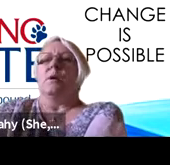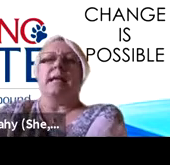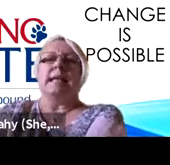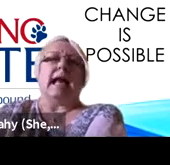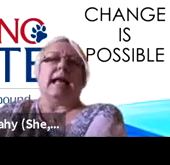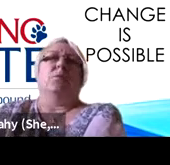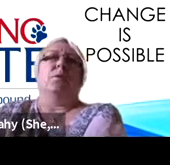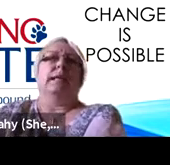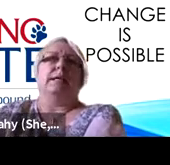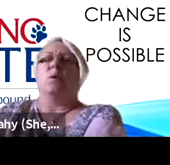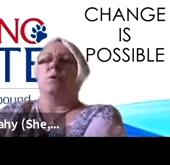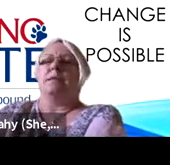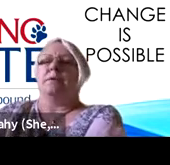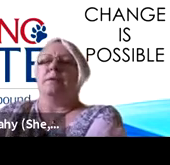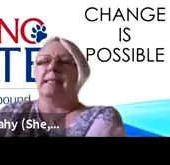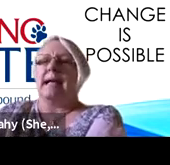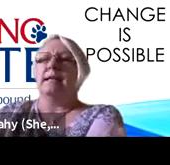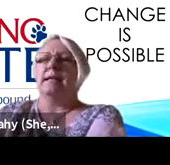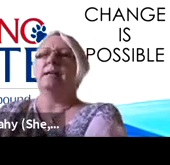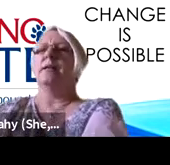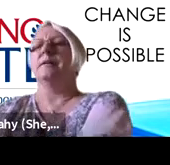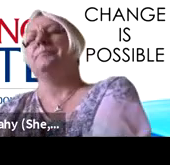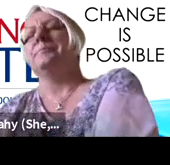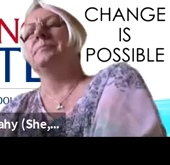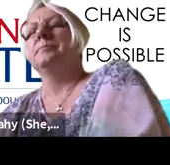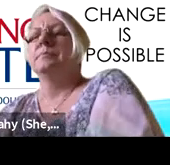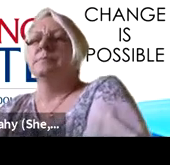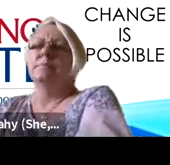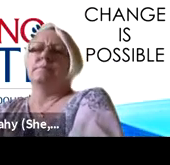So I got denied. What do I do? Next slide.